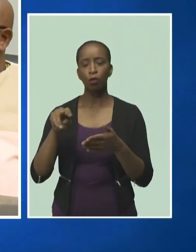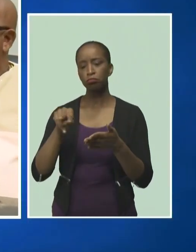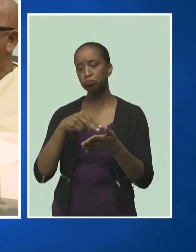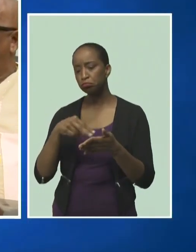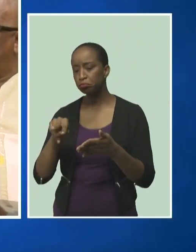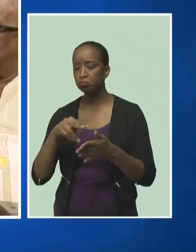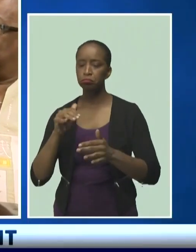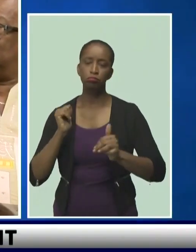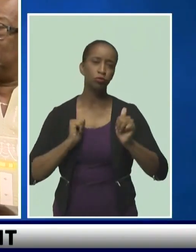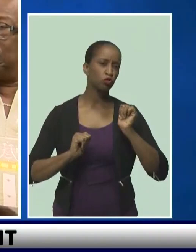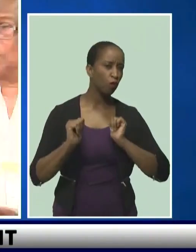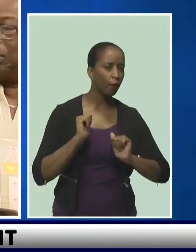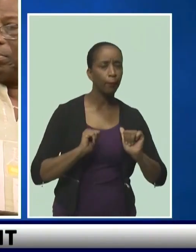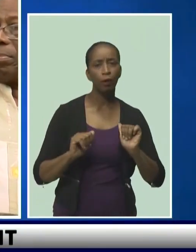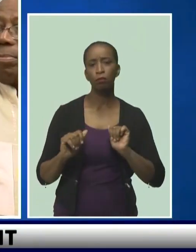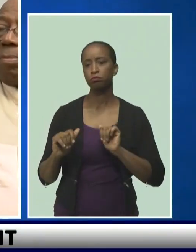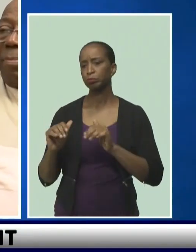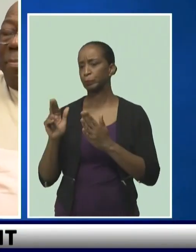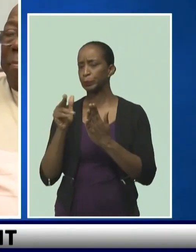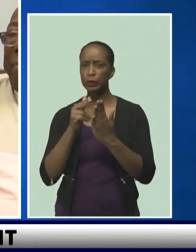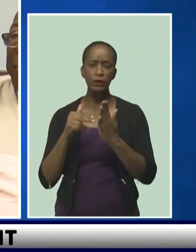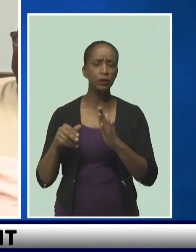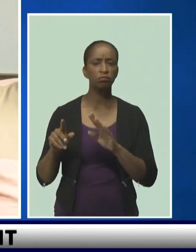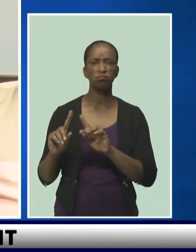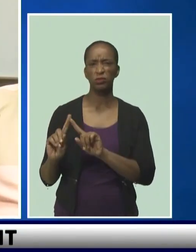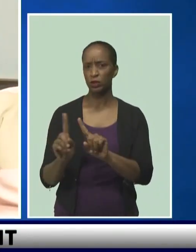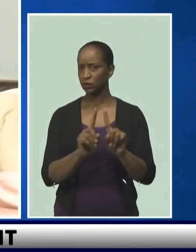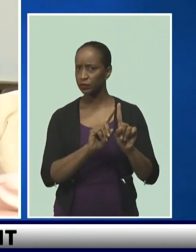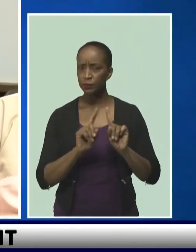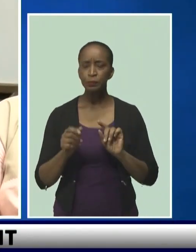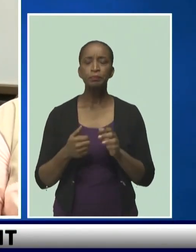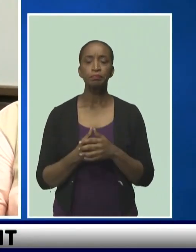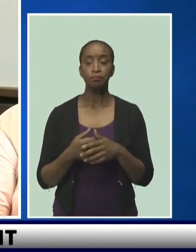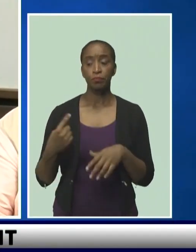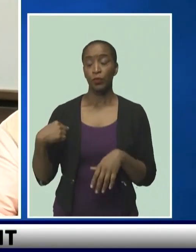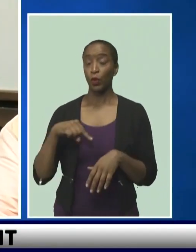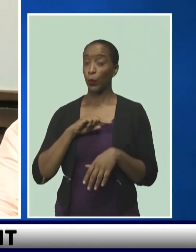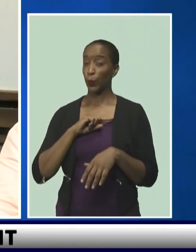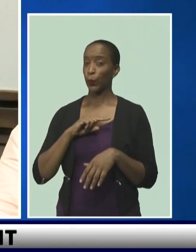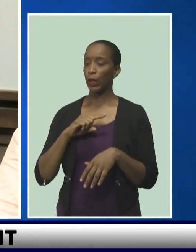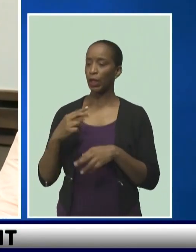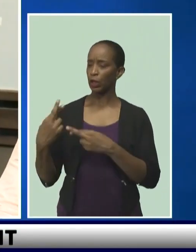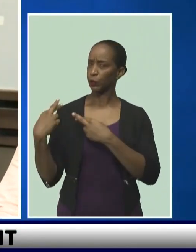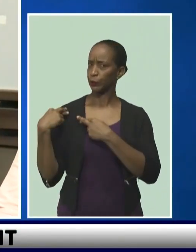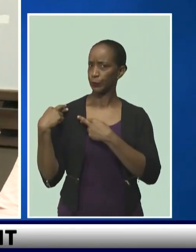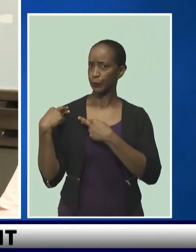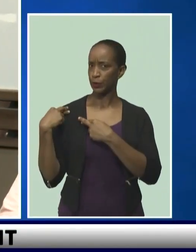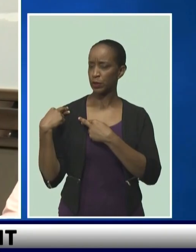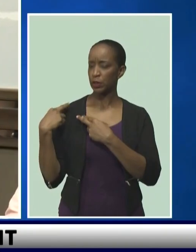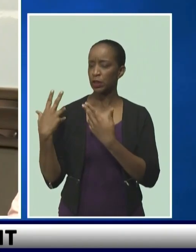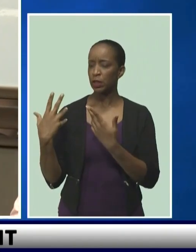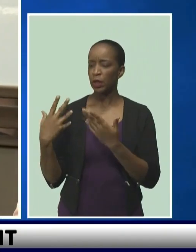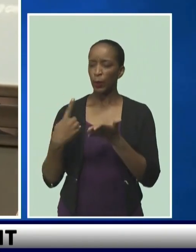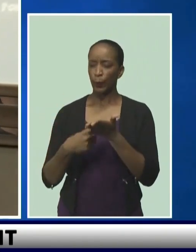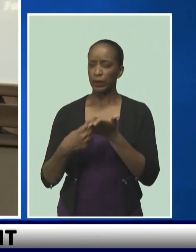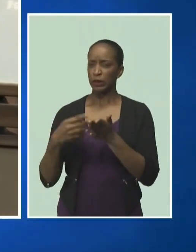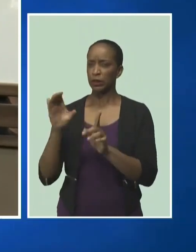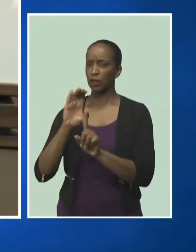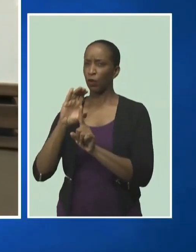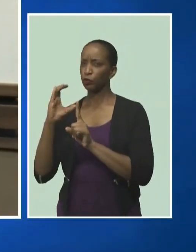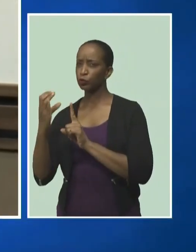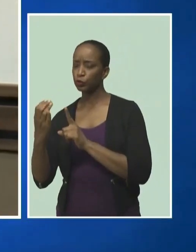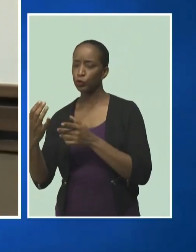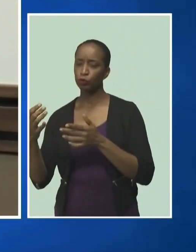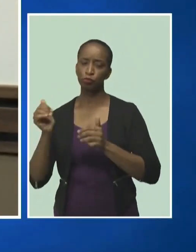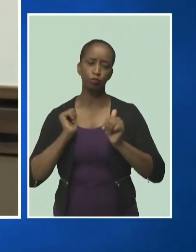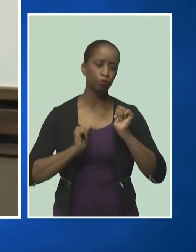has set itself, and I say culture, the Division of Culture, and all of the agencies, to make sure that when we talk about culture and the arts, it is actually